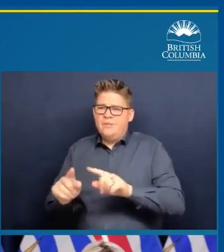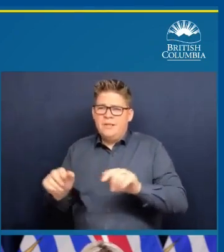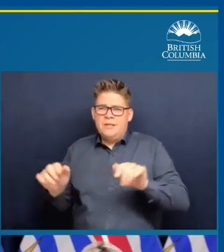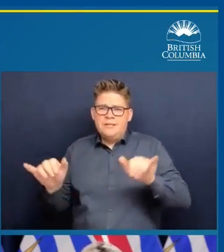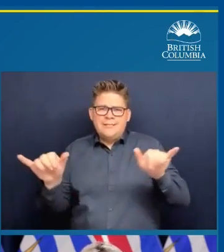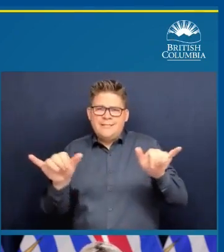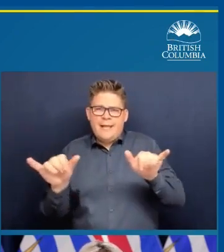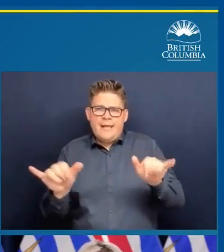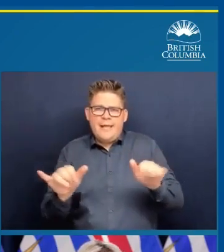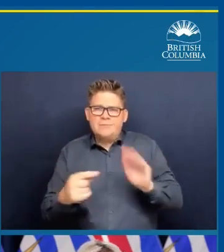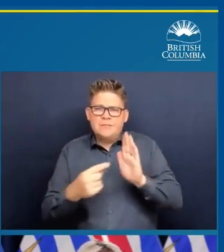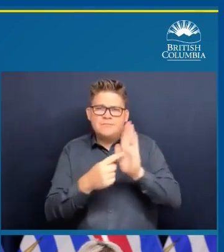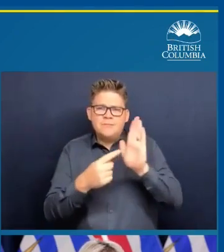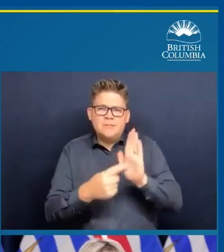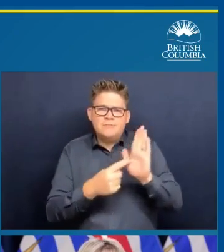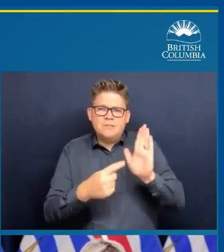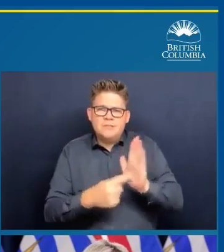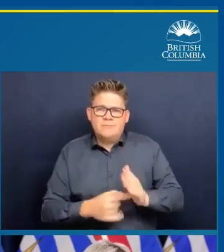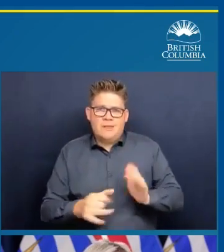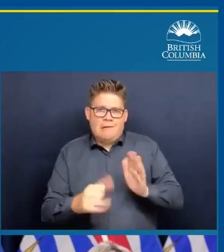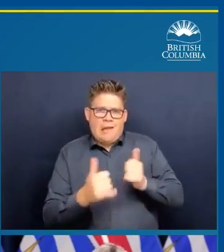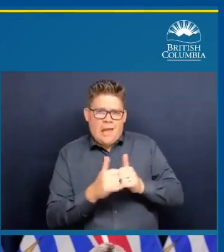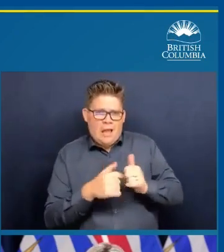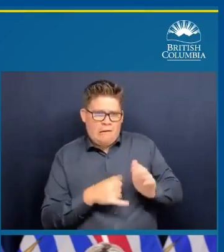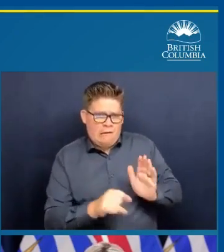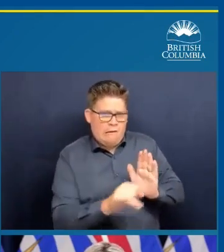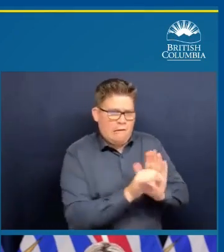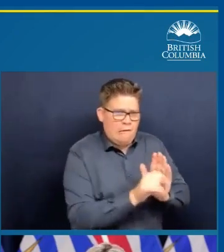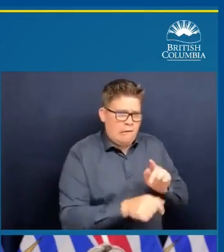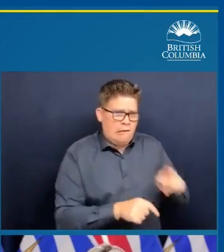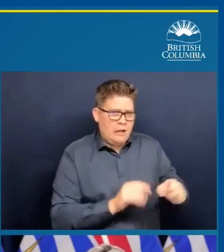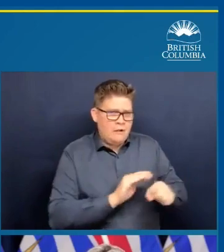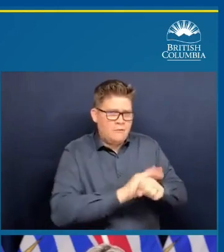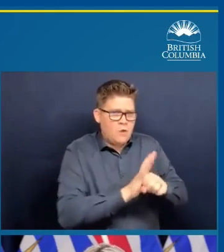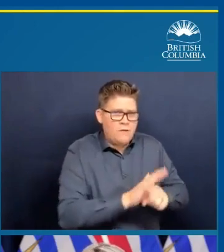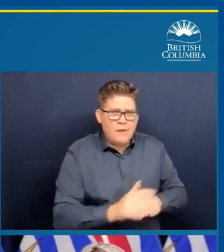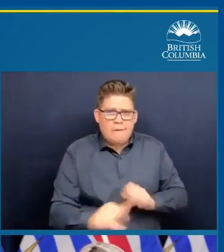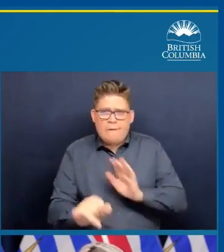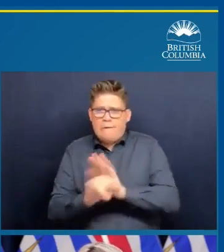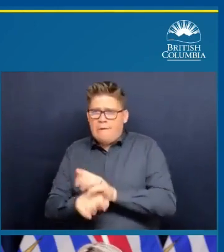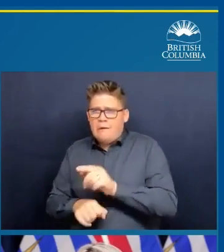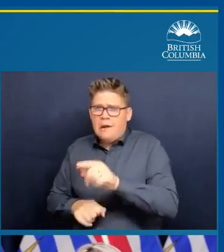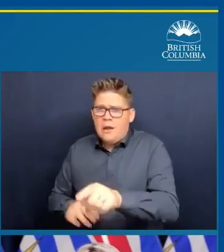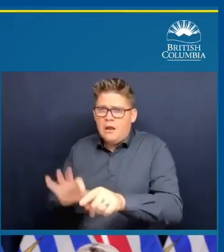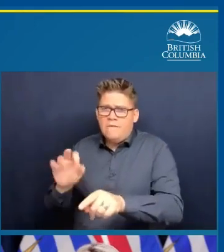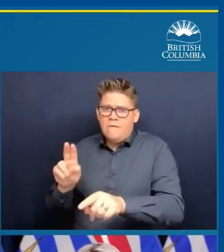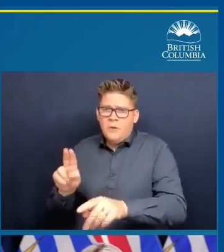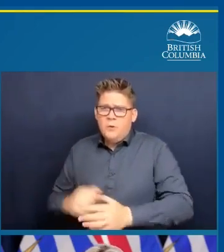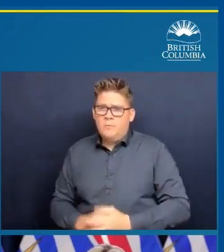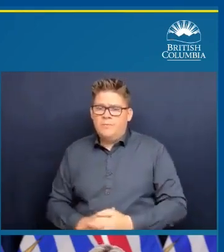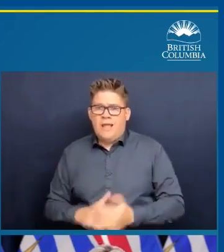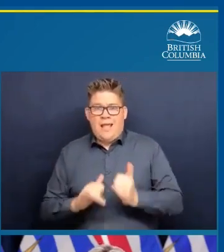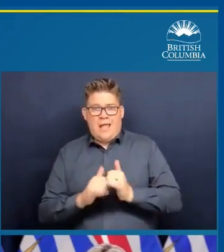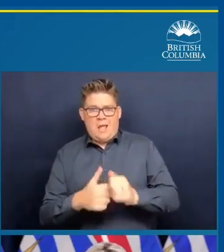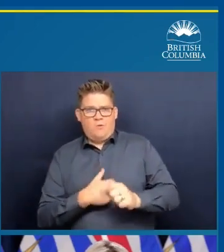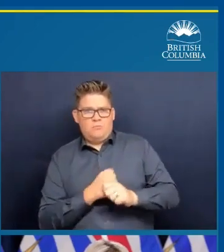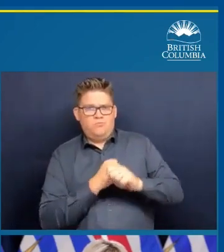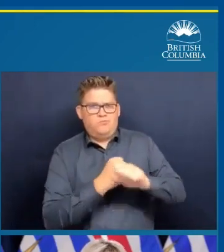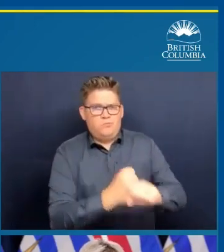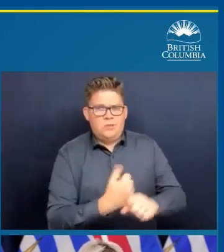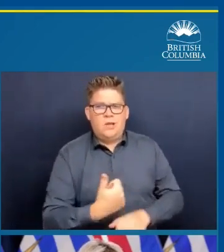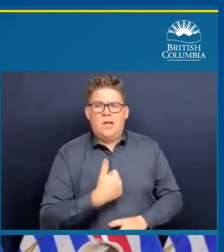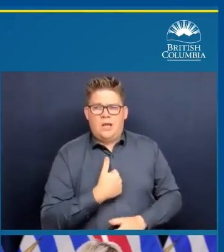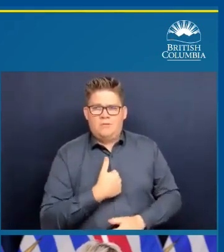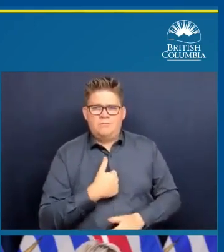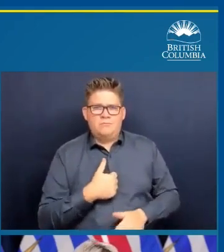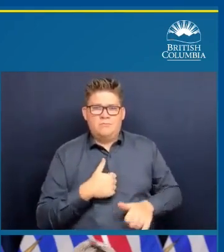take to prevent the transmission and to look after ourselves are the same. One of the things that we've had in place for a long time is